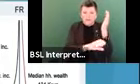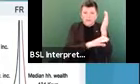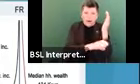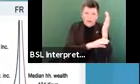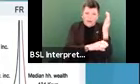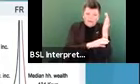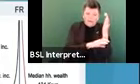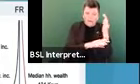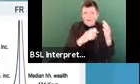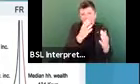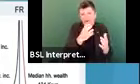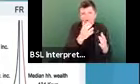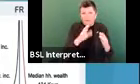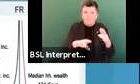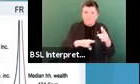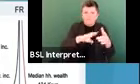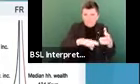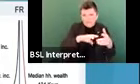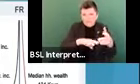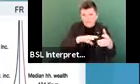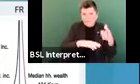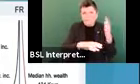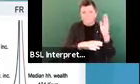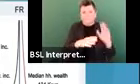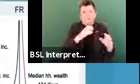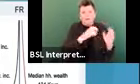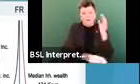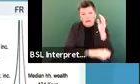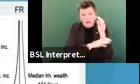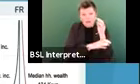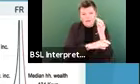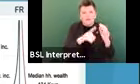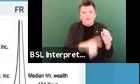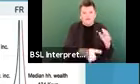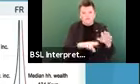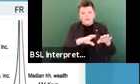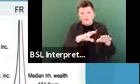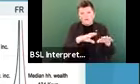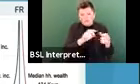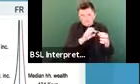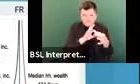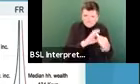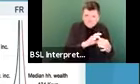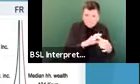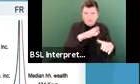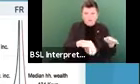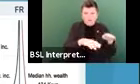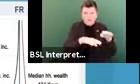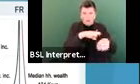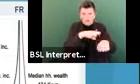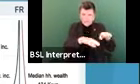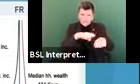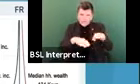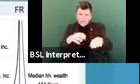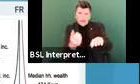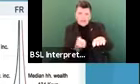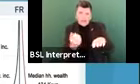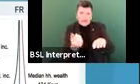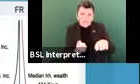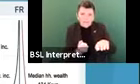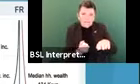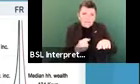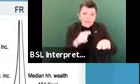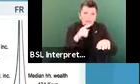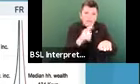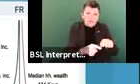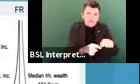a large median class of people close to the median income, and the mean income is not that far